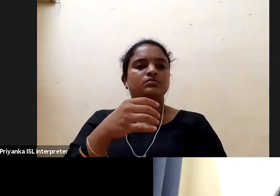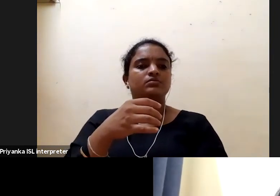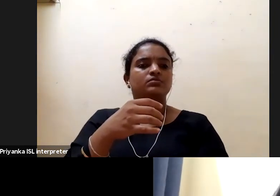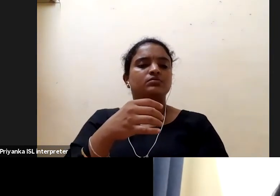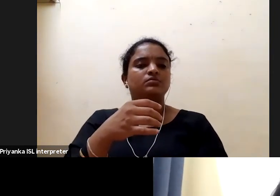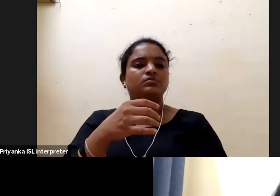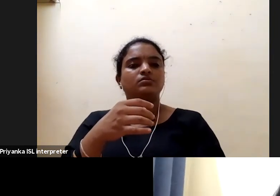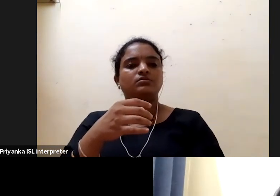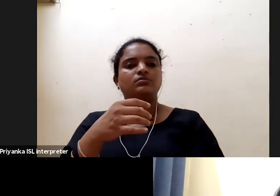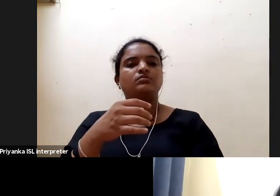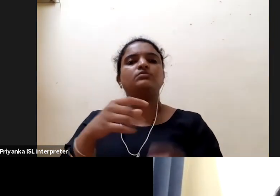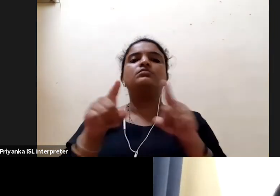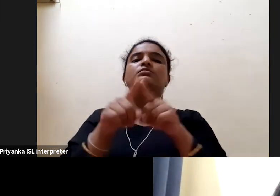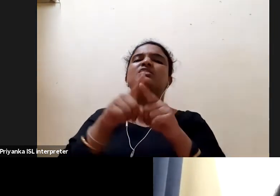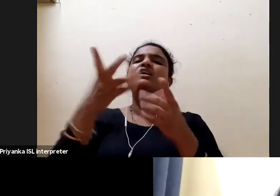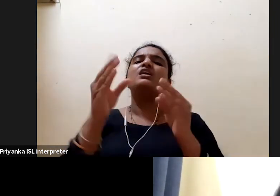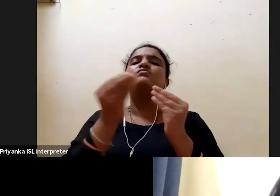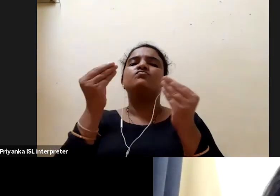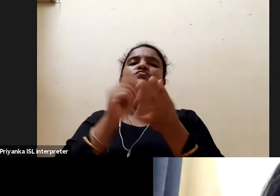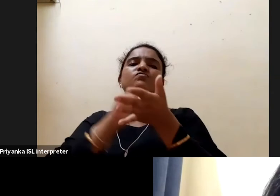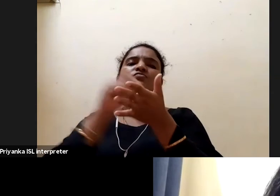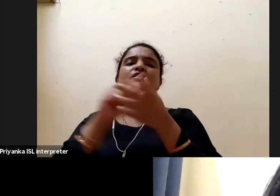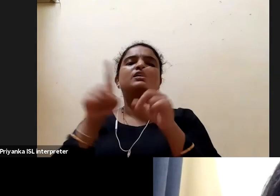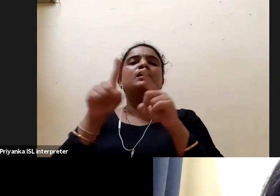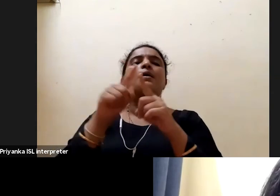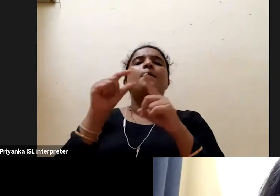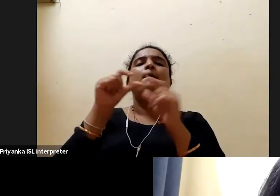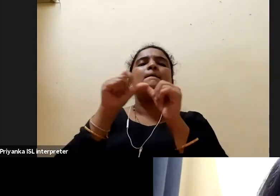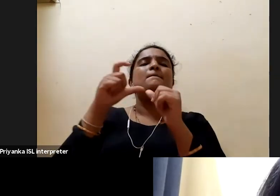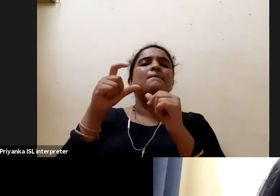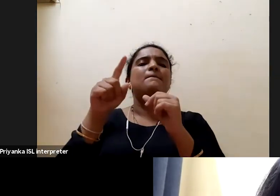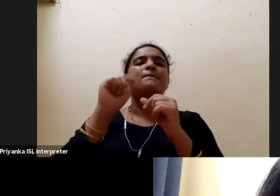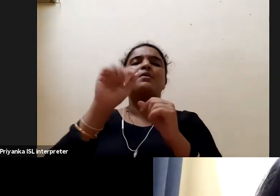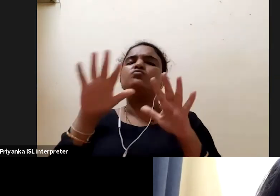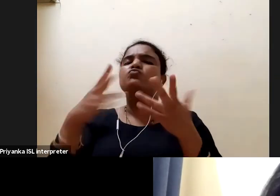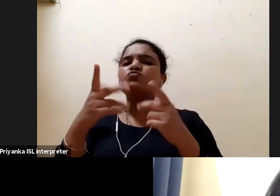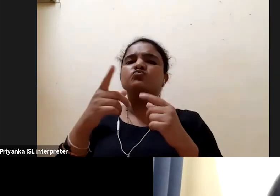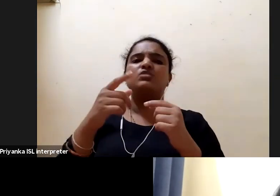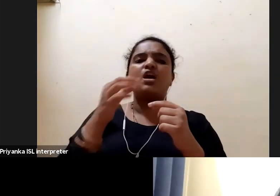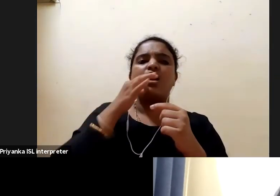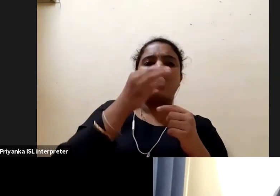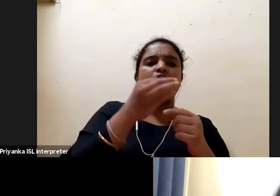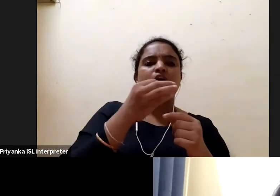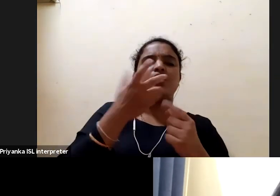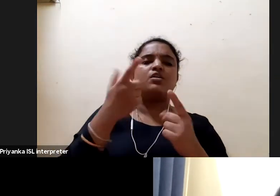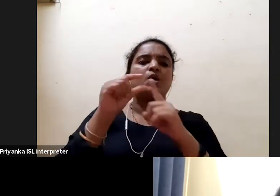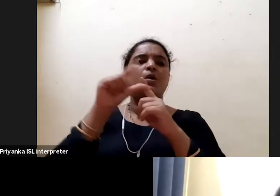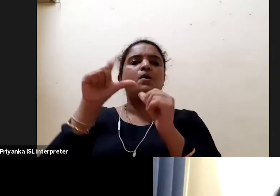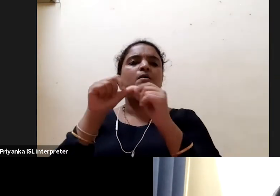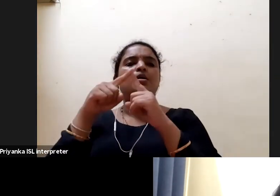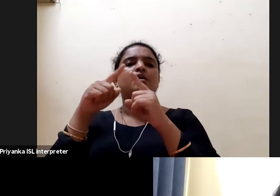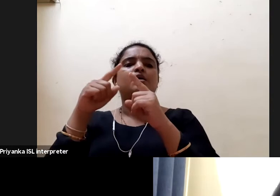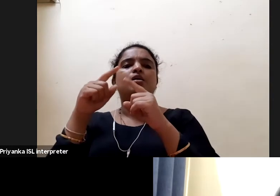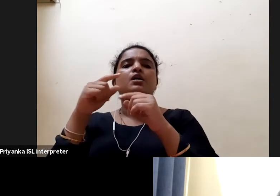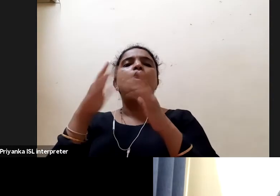some of the different kinds of writing that you've covered, practical questions. Should we ask, what is a good platform to post one's